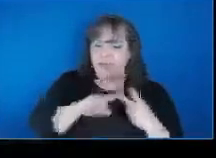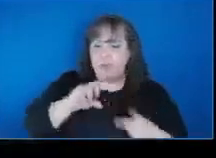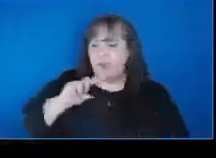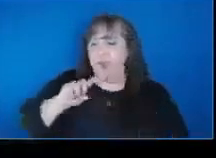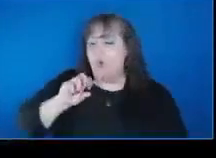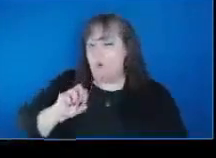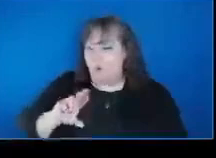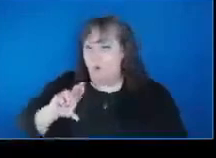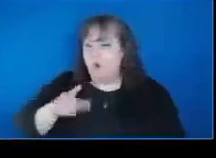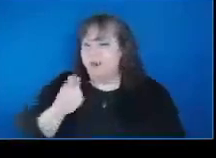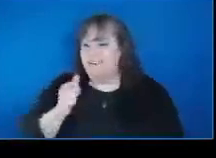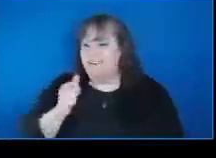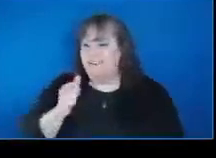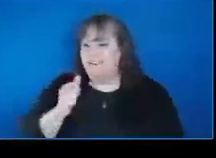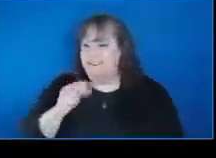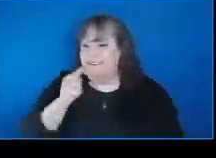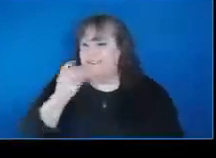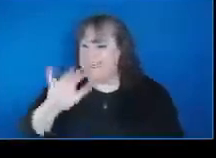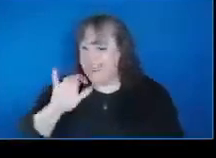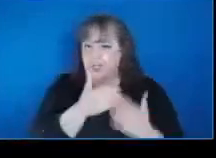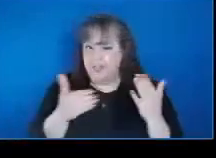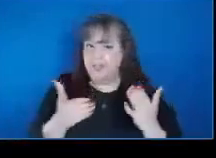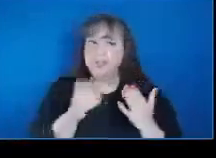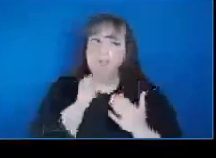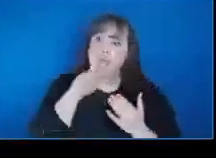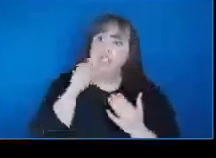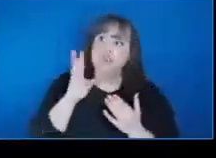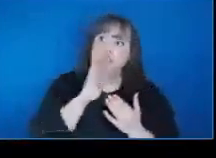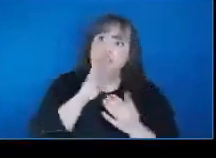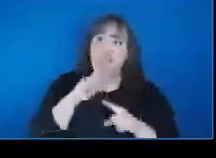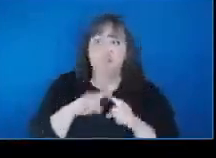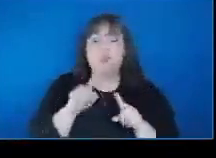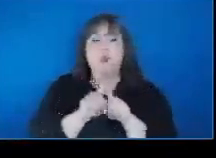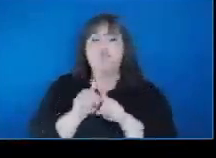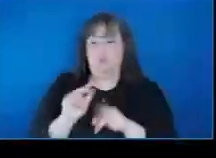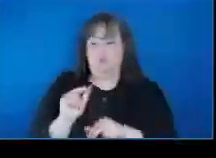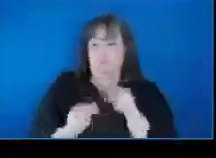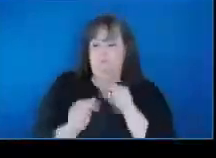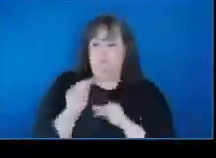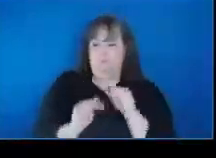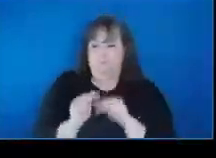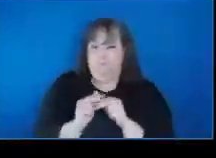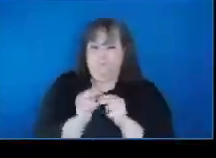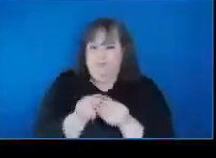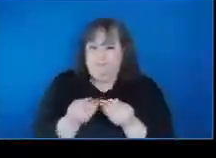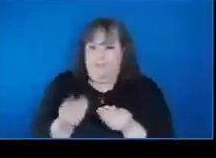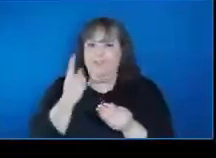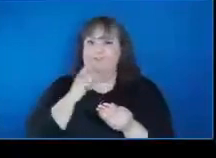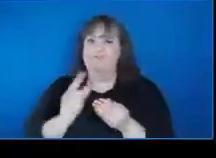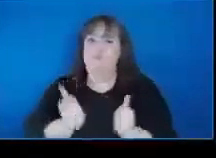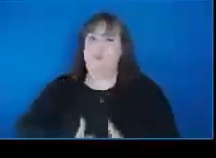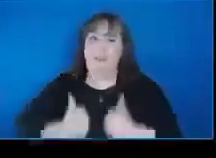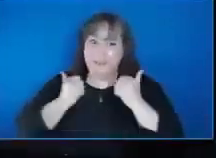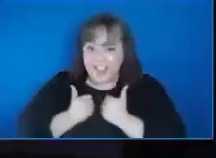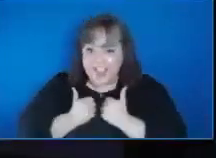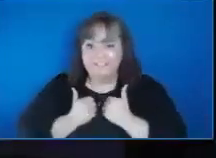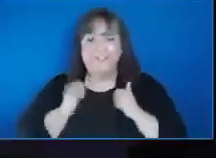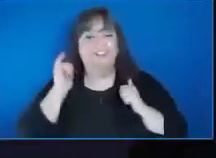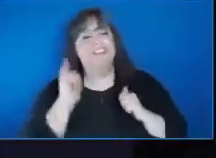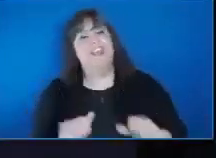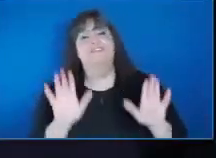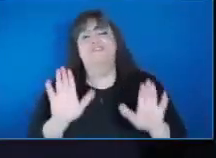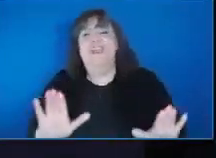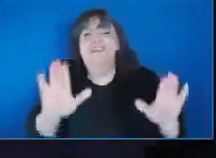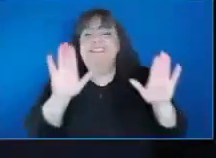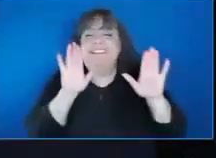water to Earth and other planets, but also the building blocks for life. And as Nancy says, these are fantastic relics of the early solar